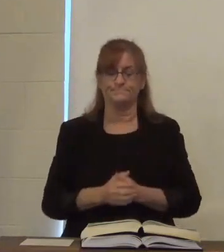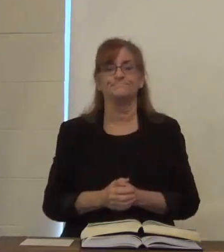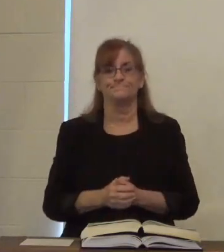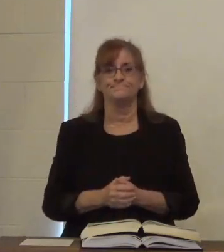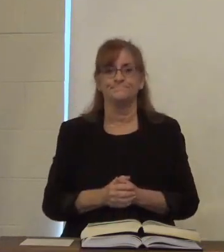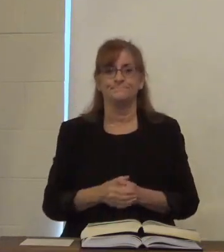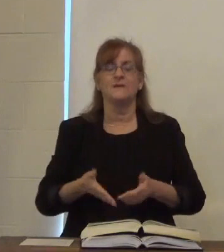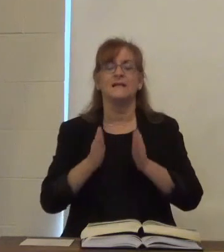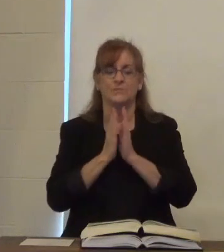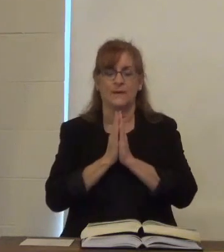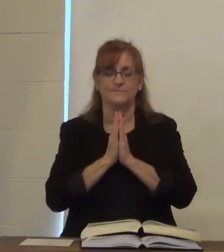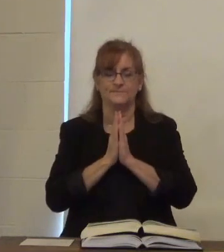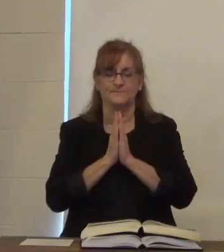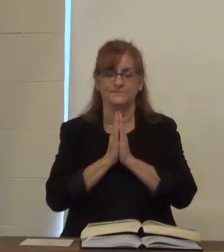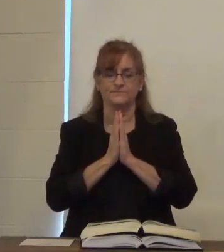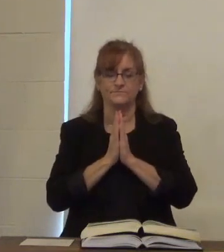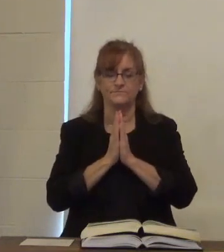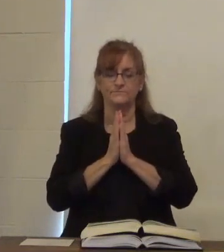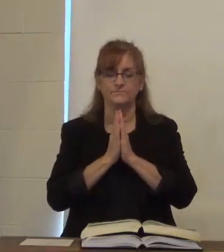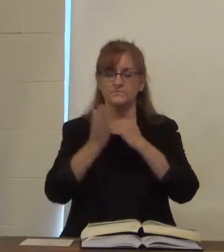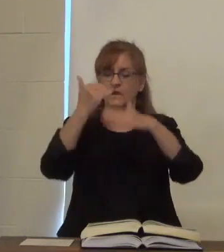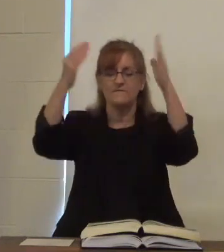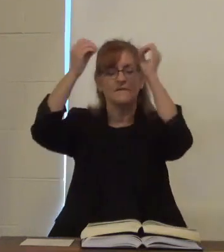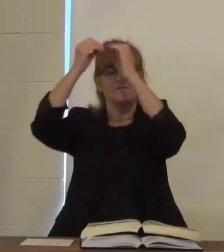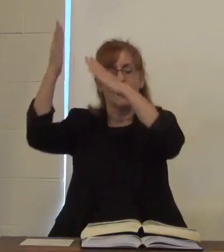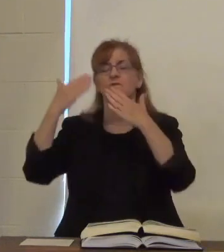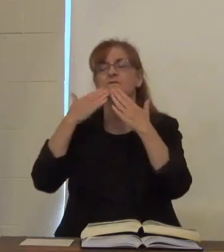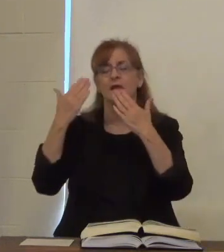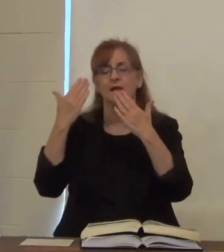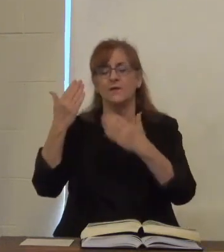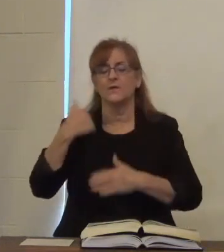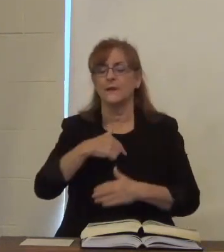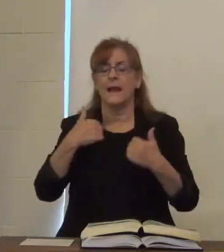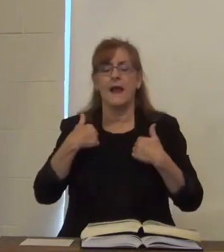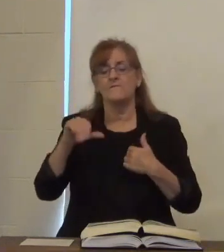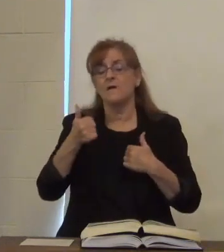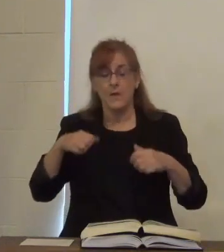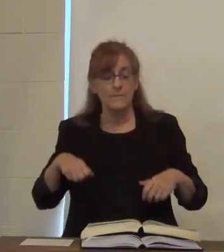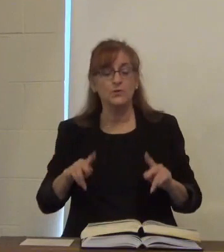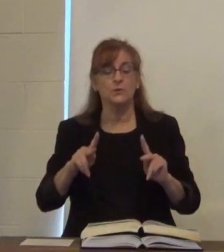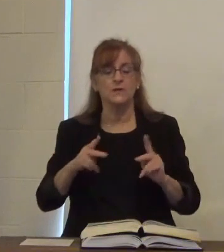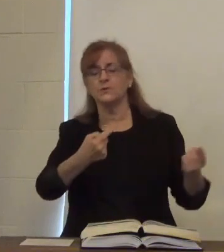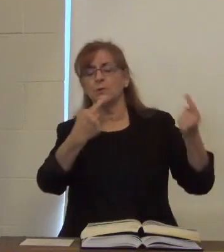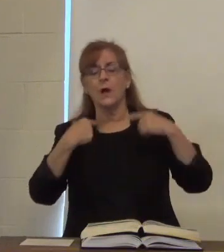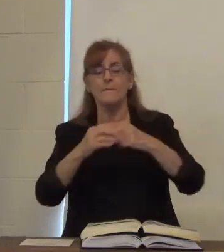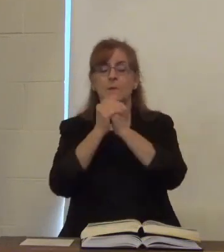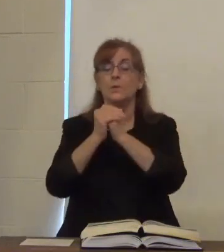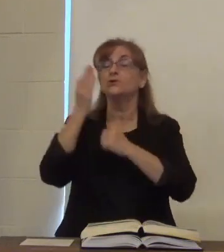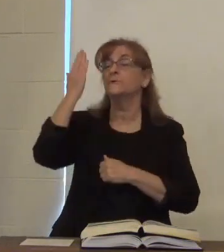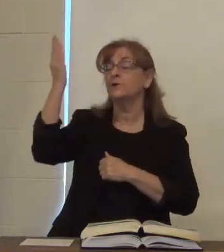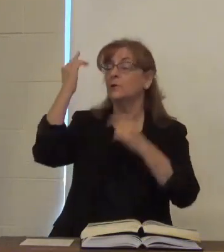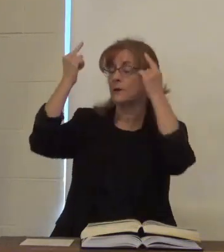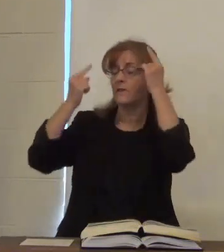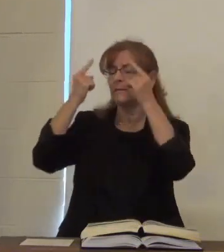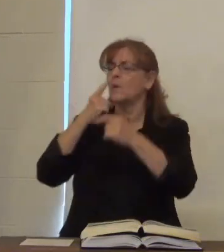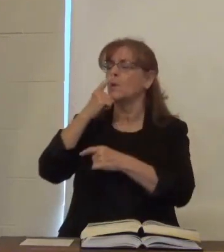Let's go to the Lord, shall we? Heavenly Father, we thank you that we have another opportunity to come and to worship you and to think about